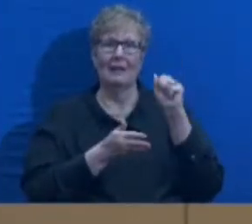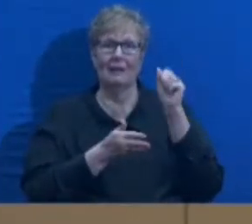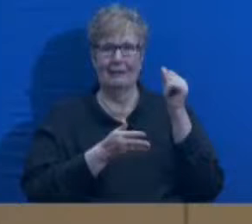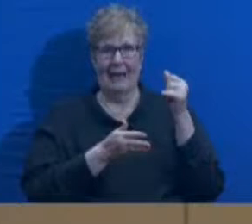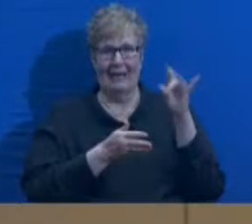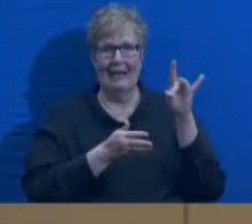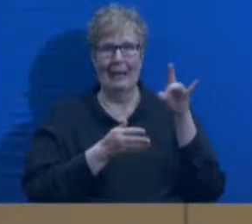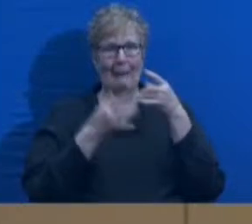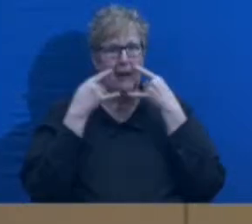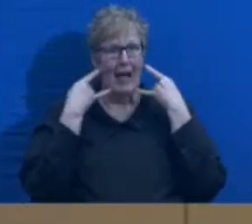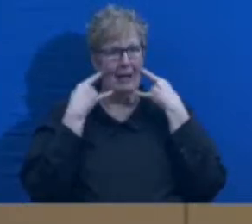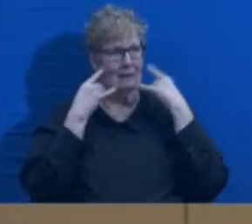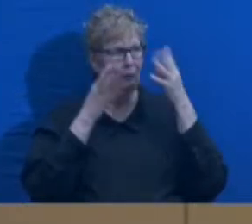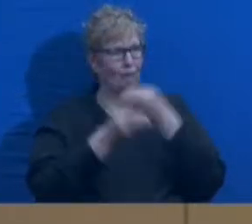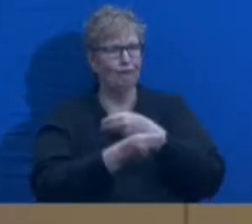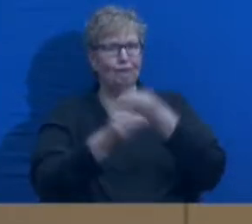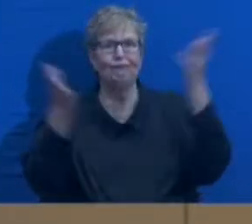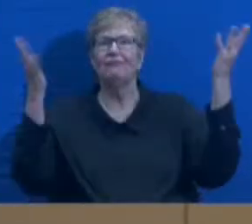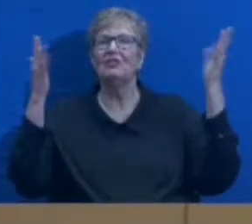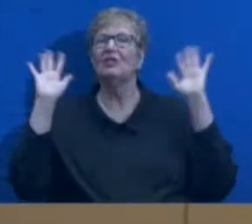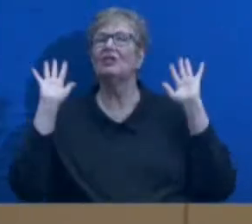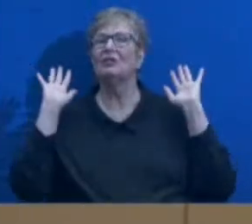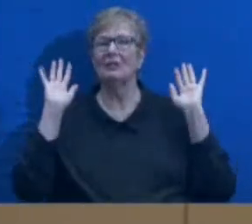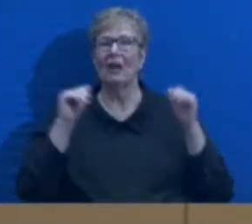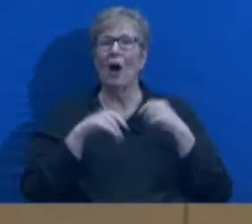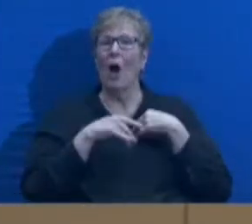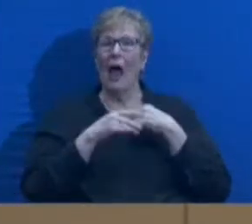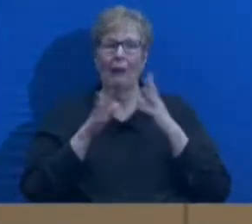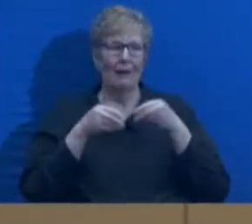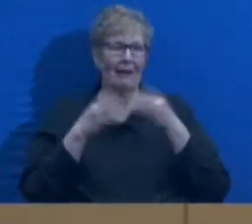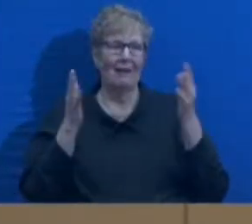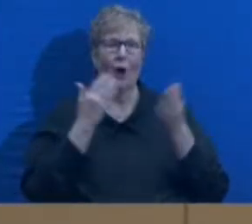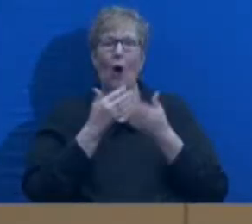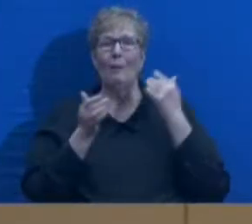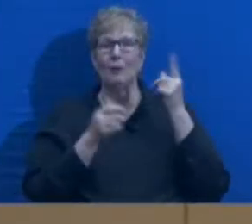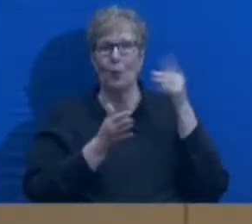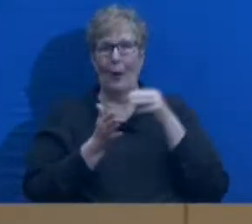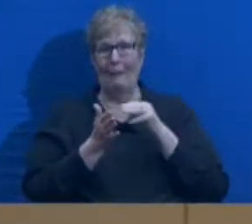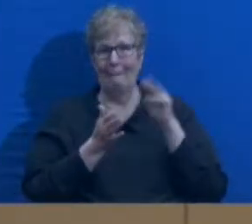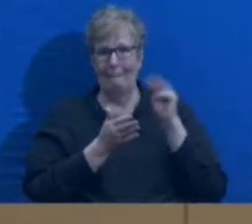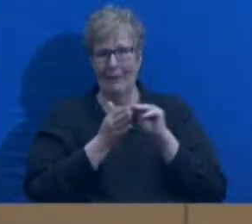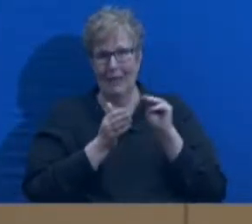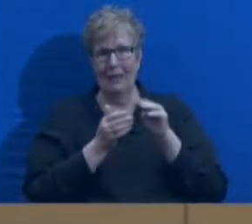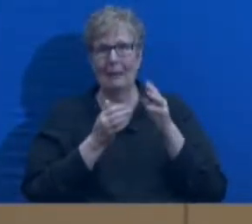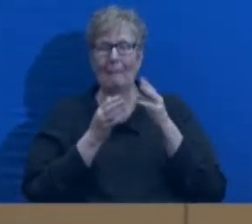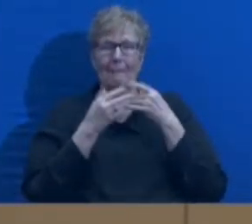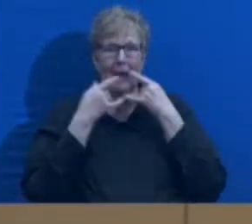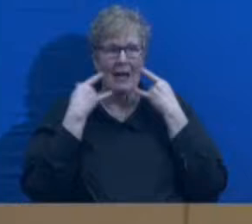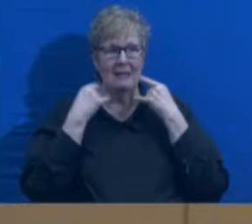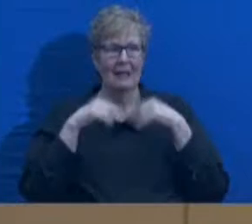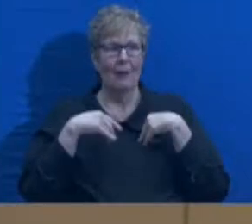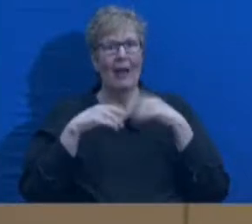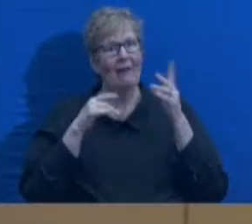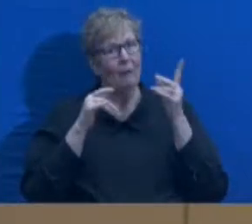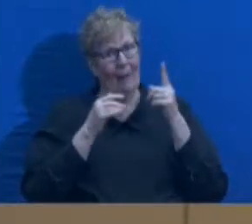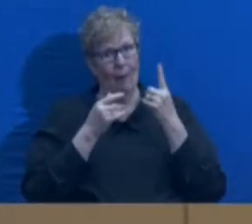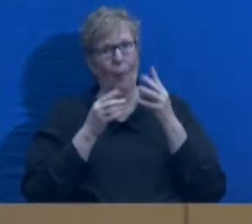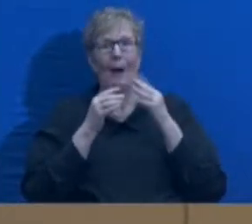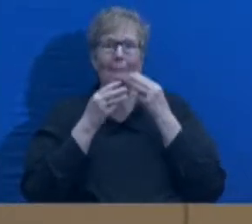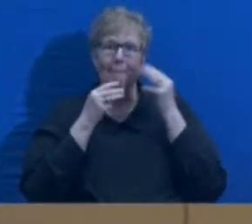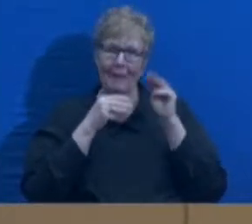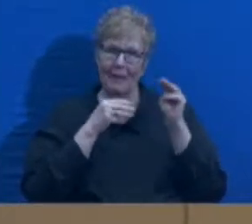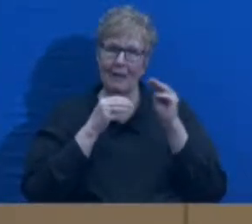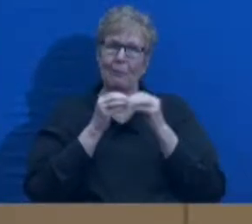999,618 masks so far. Again, while giving out almost 1 million masks is great, we have 1 million to go, and I want to strongly